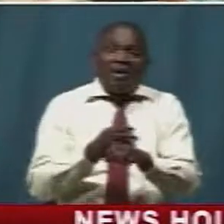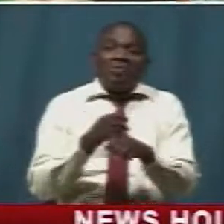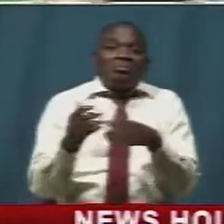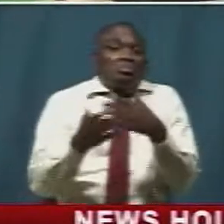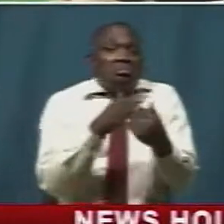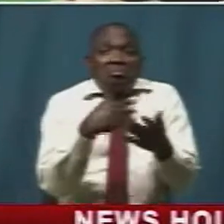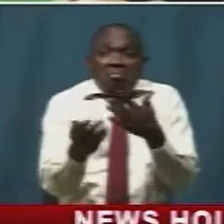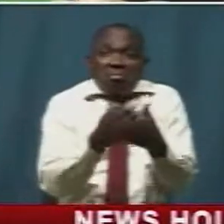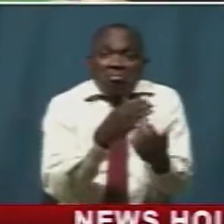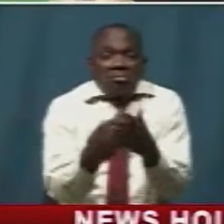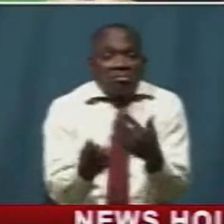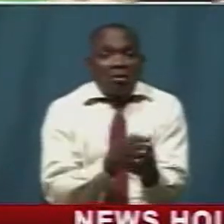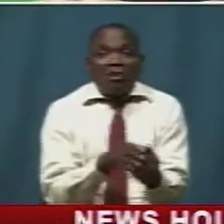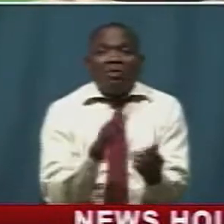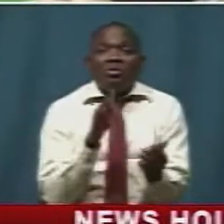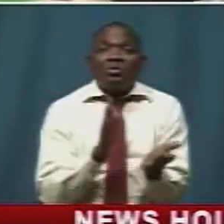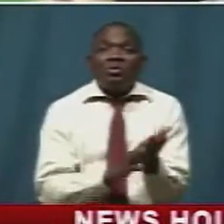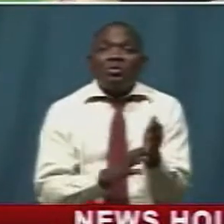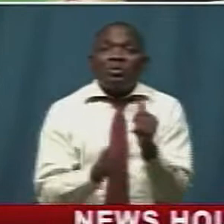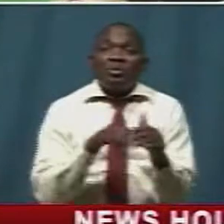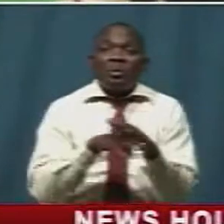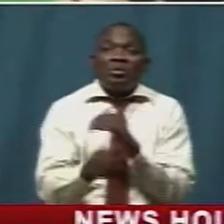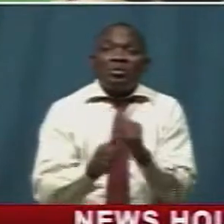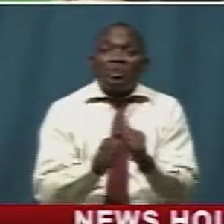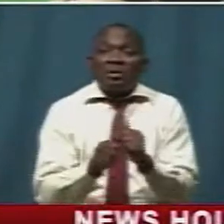matter what school you went to.